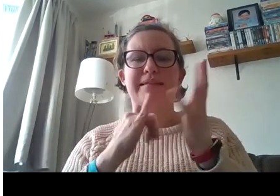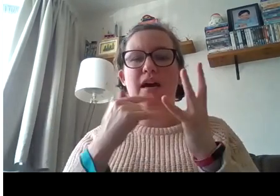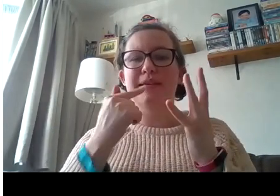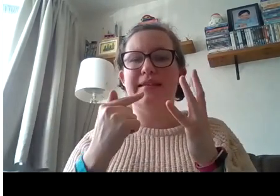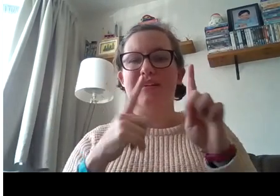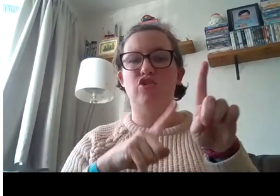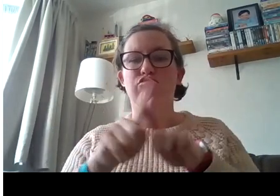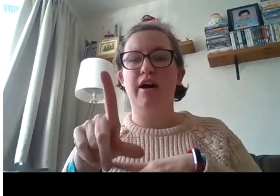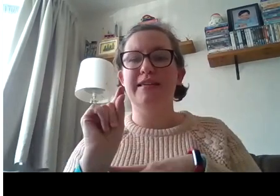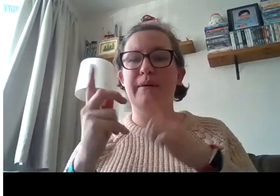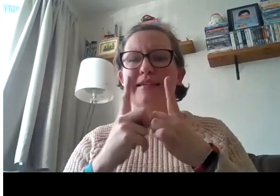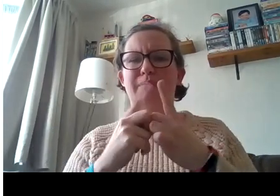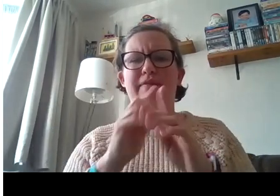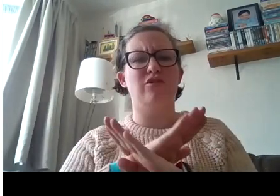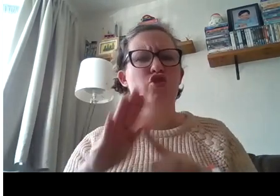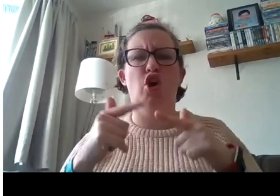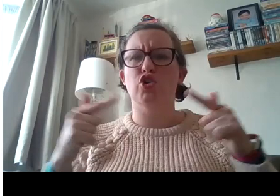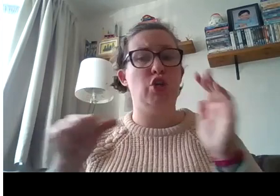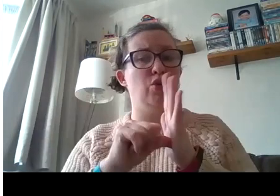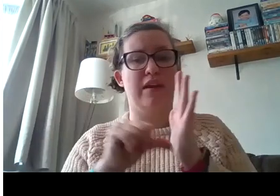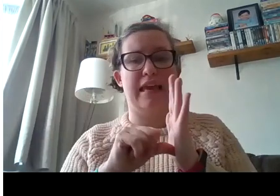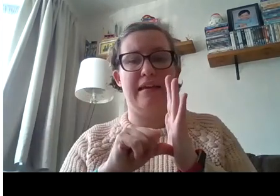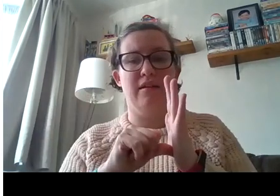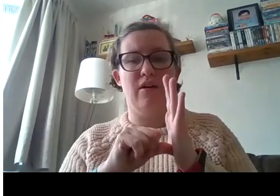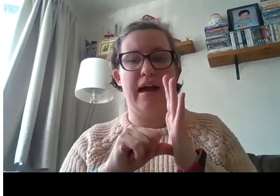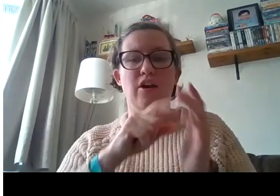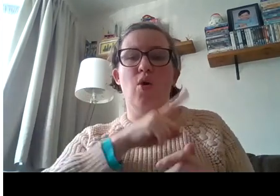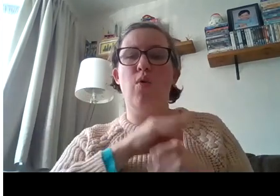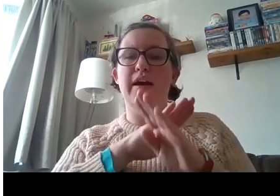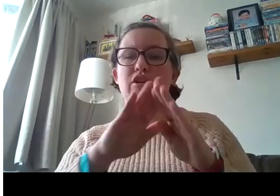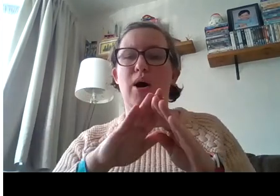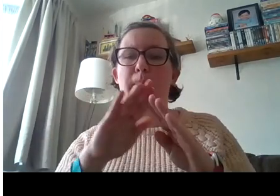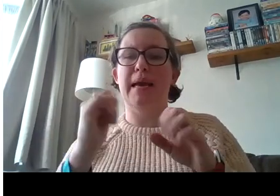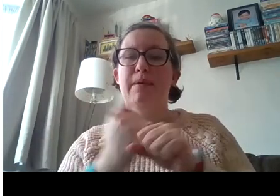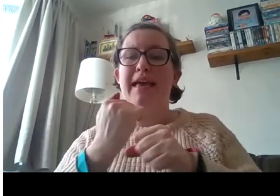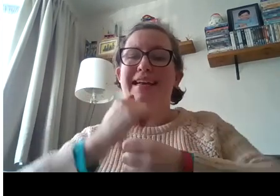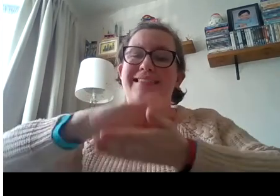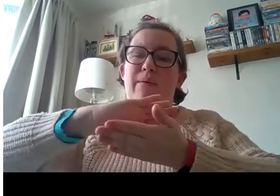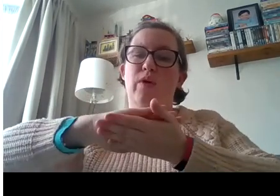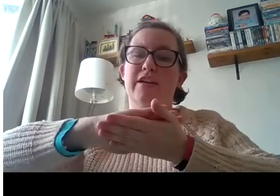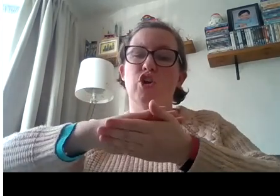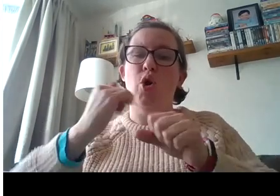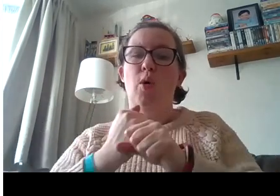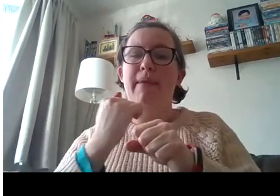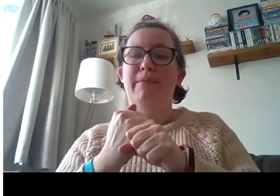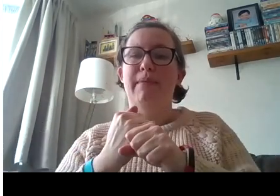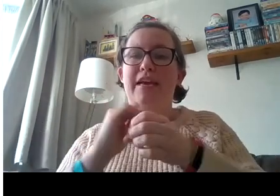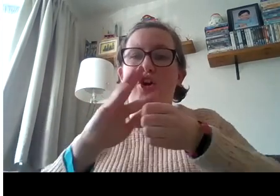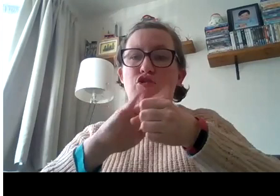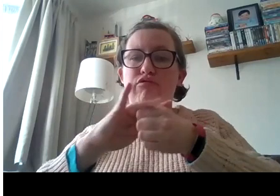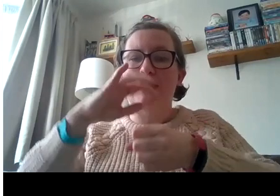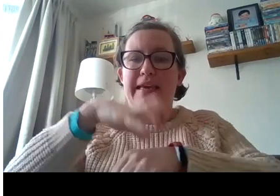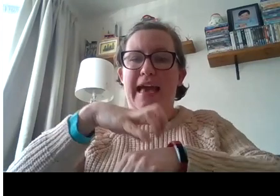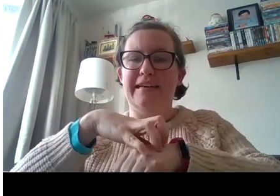So Miss Symes said, try to pick something that's not too tricky. Okay, why not maybe make a sandwich or maybe